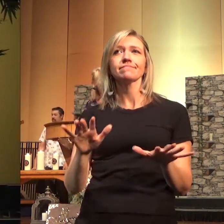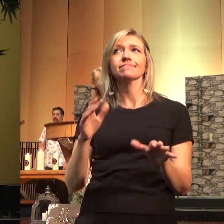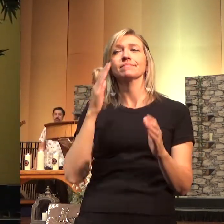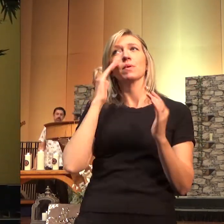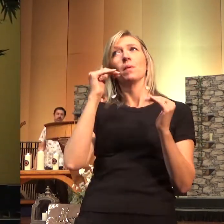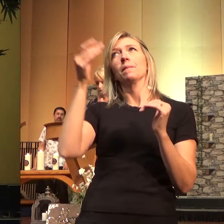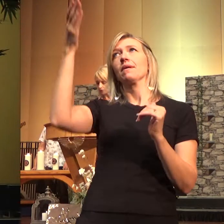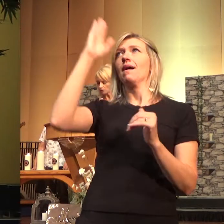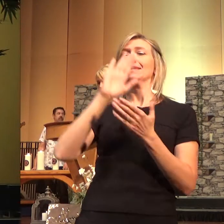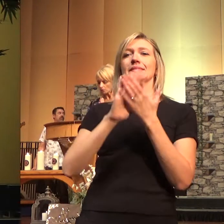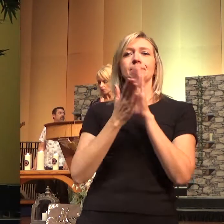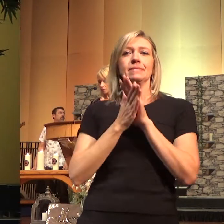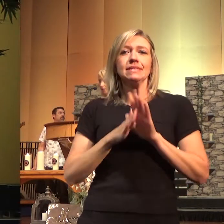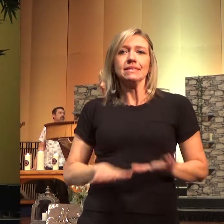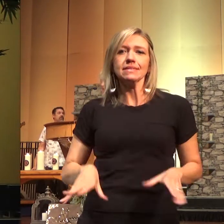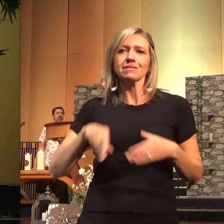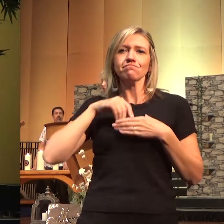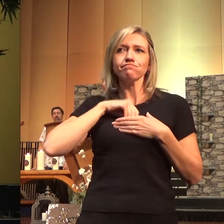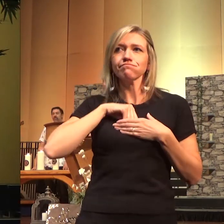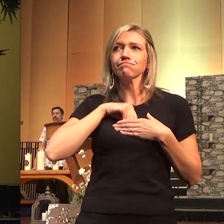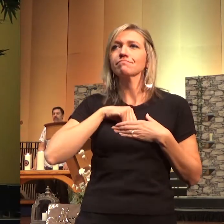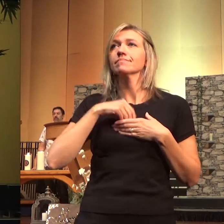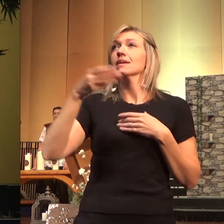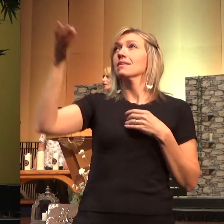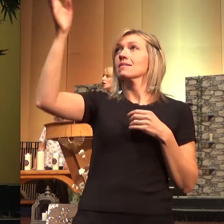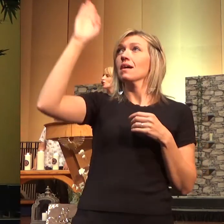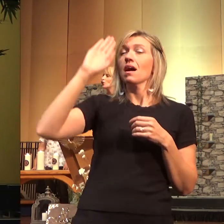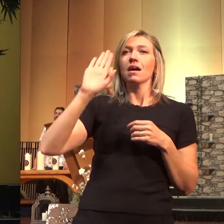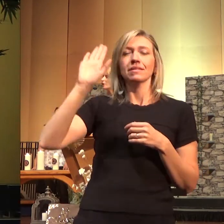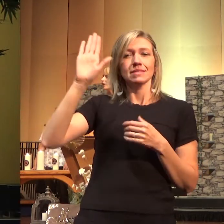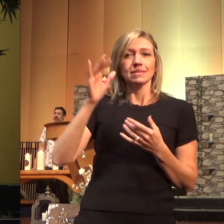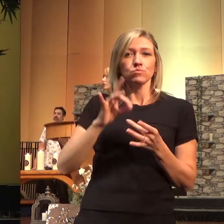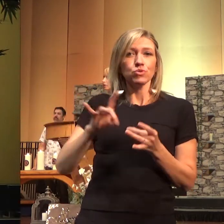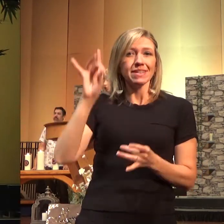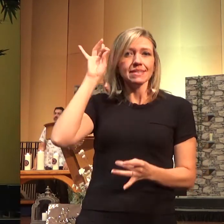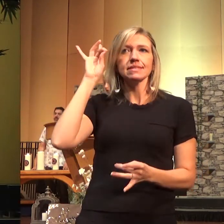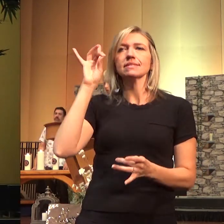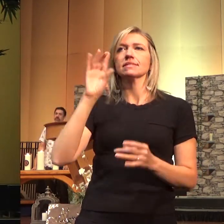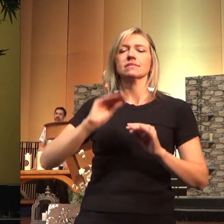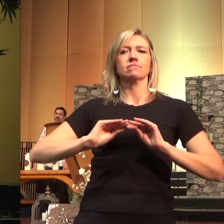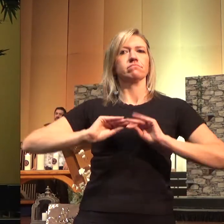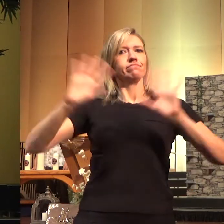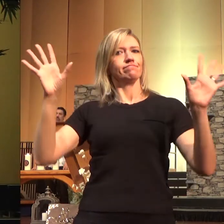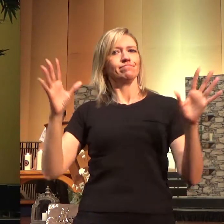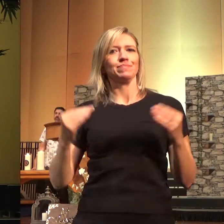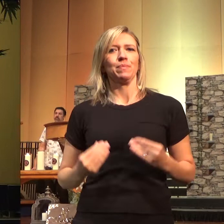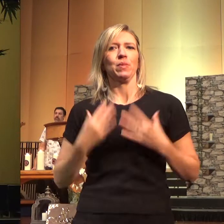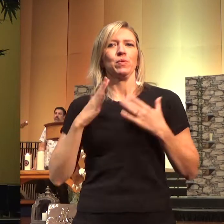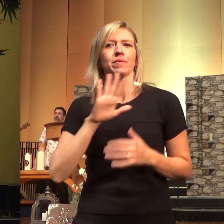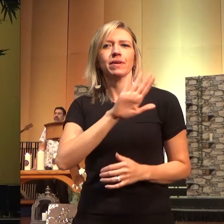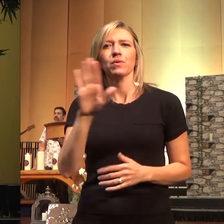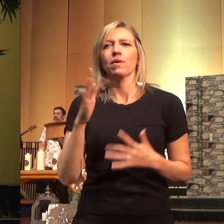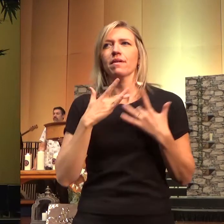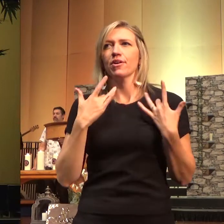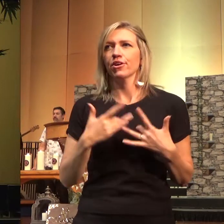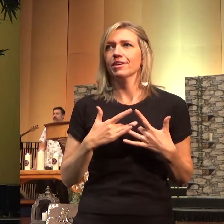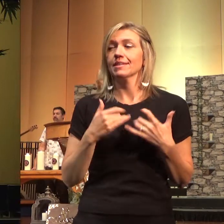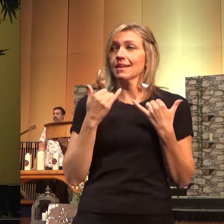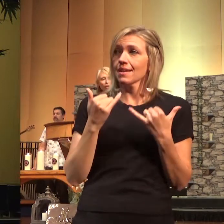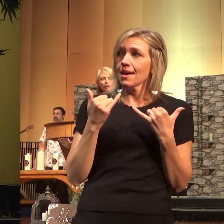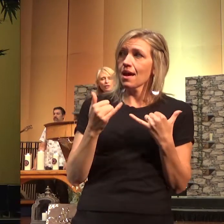God's peace abide with you. May God's presence illuminate your heart